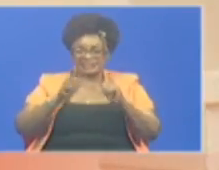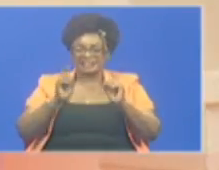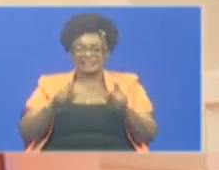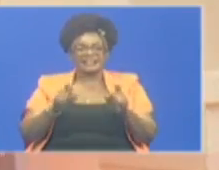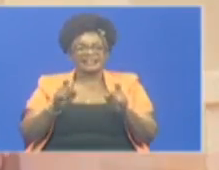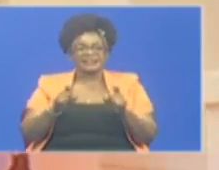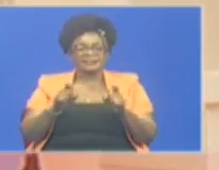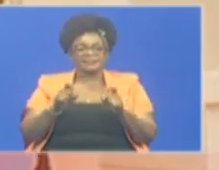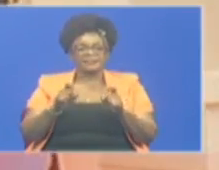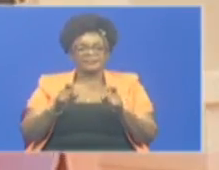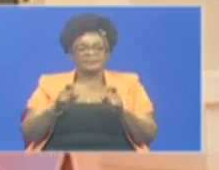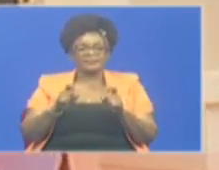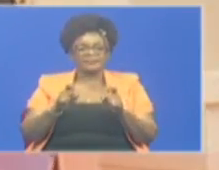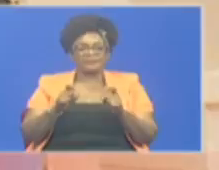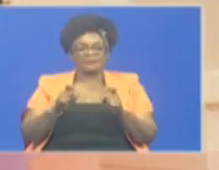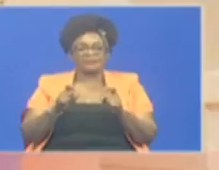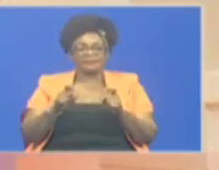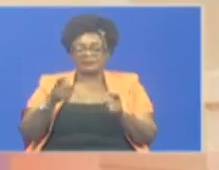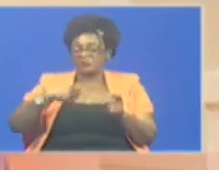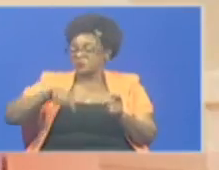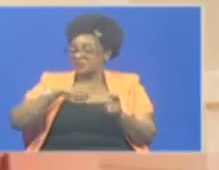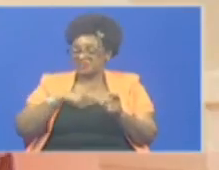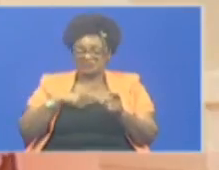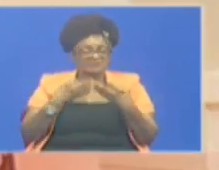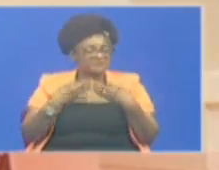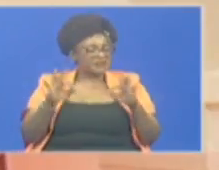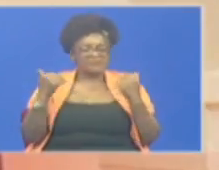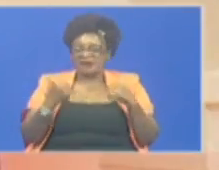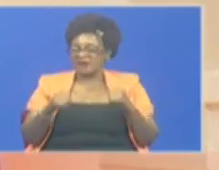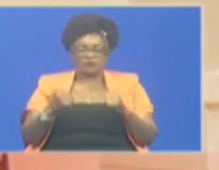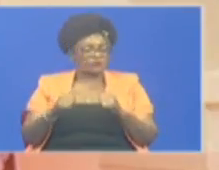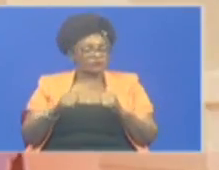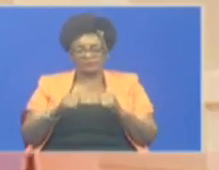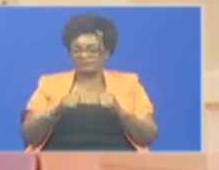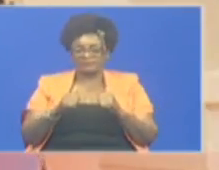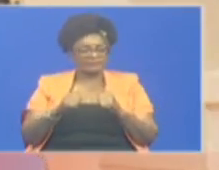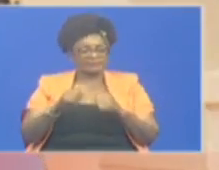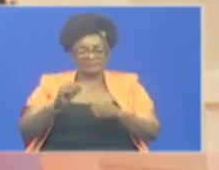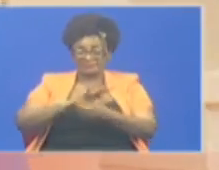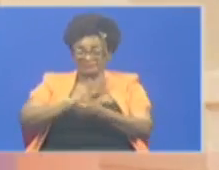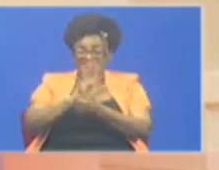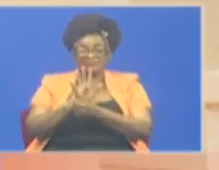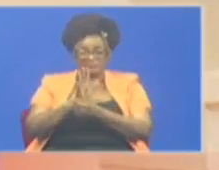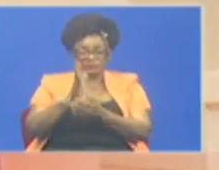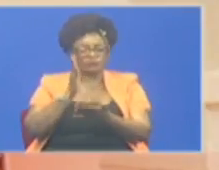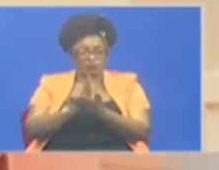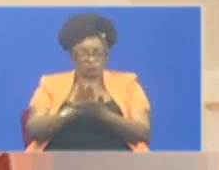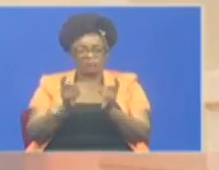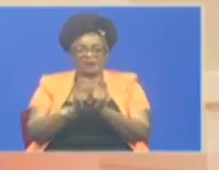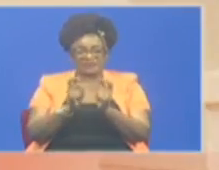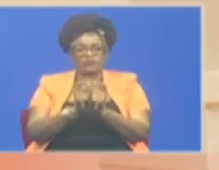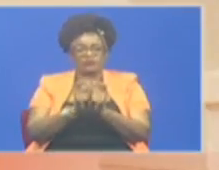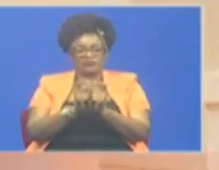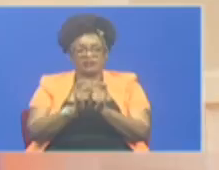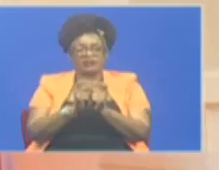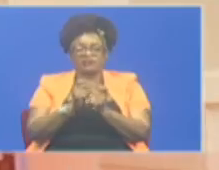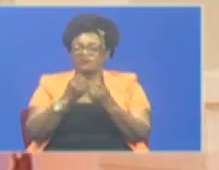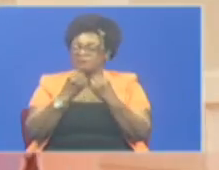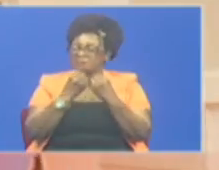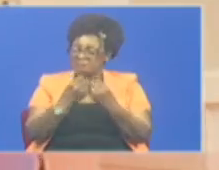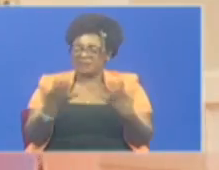Fellow Kenyans, we are not out of the woods yet. This pandemic is still hurting for many of